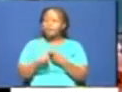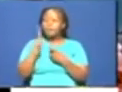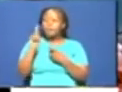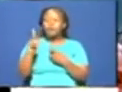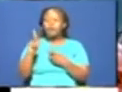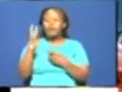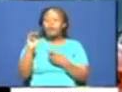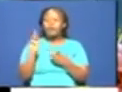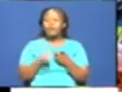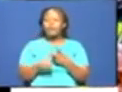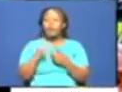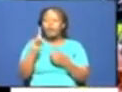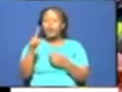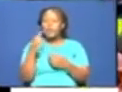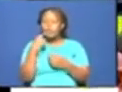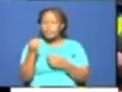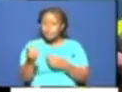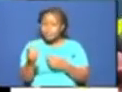1 shilling.